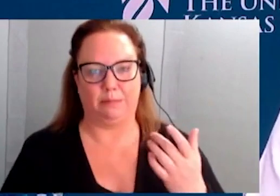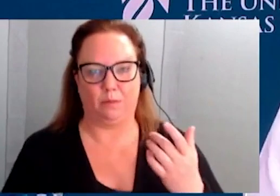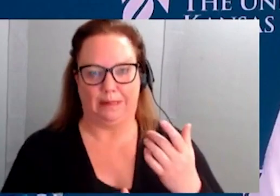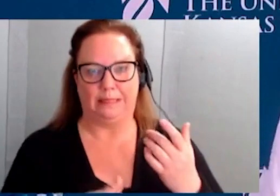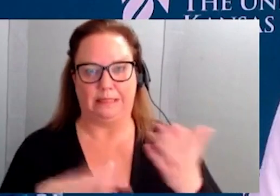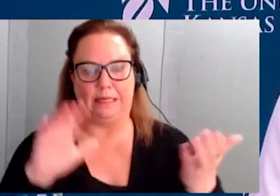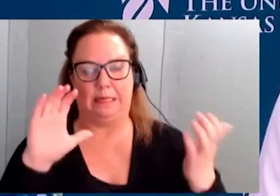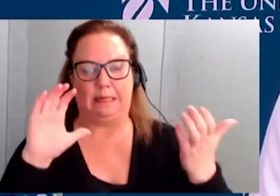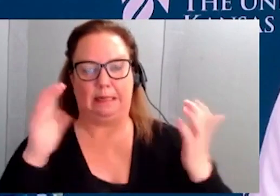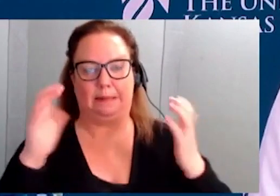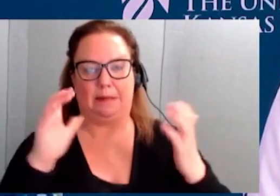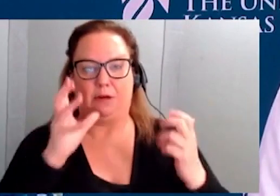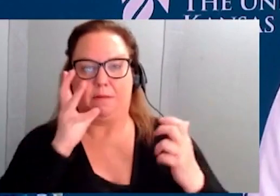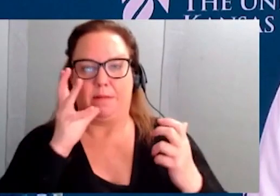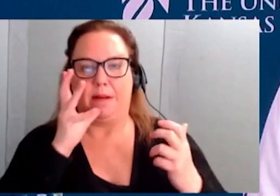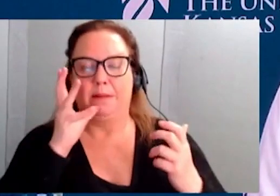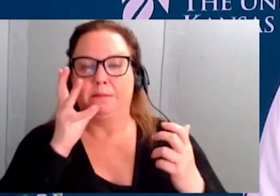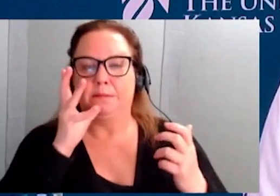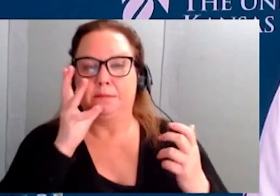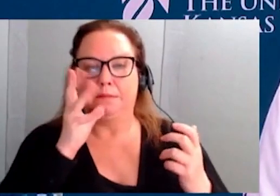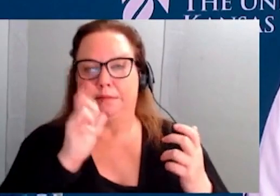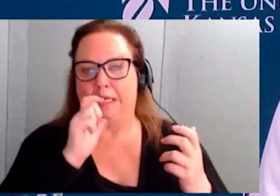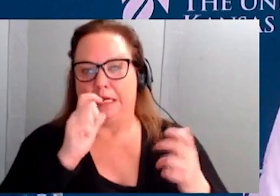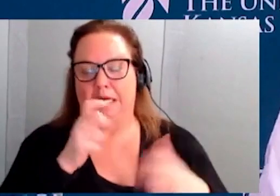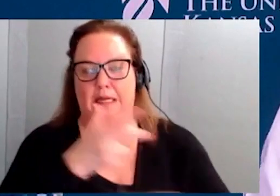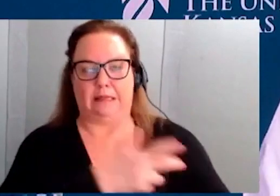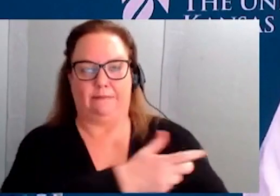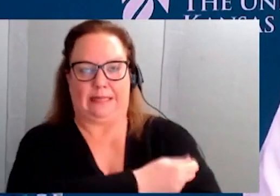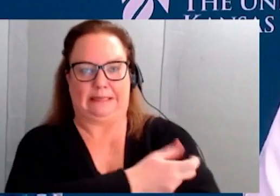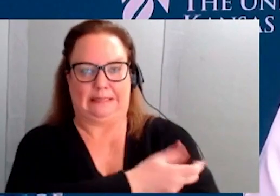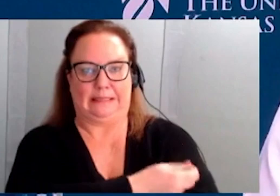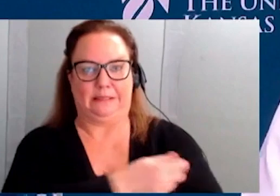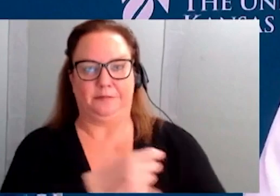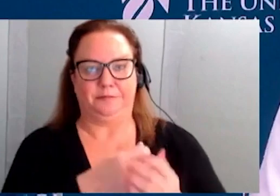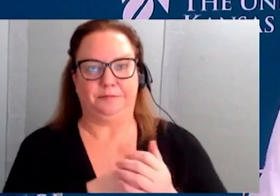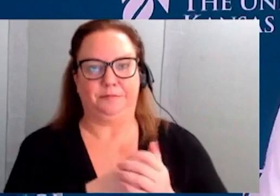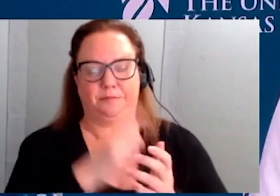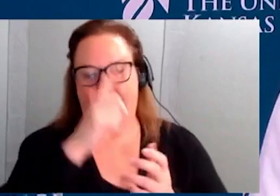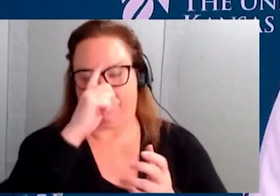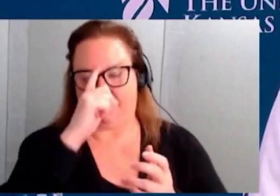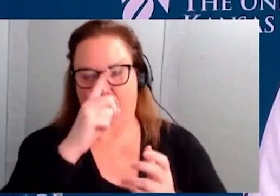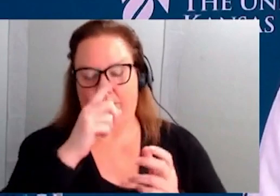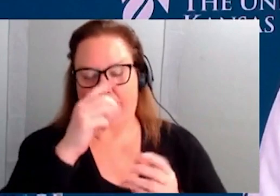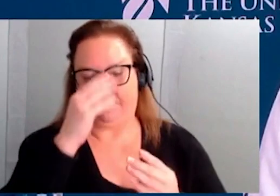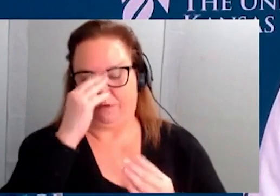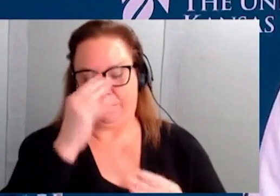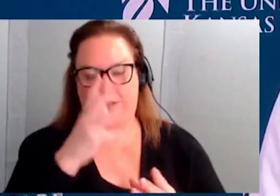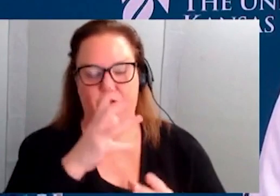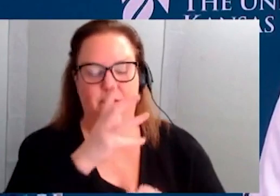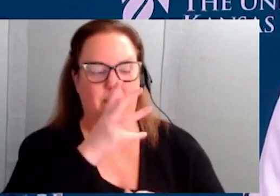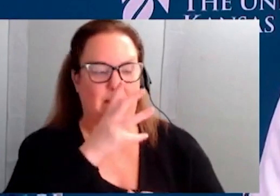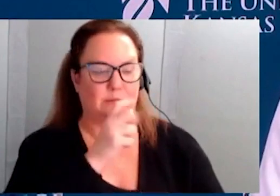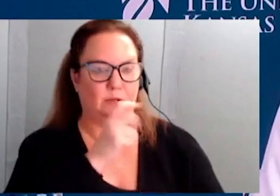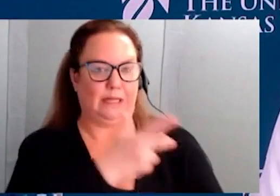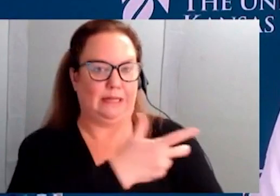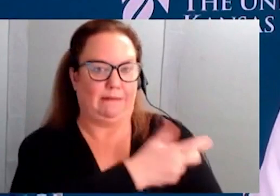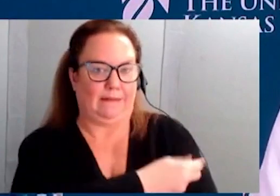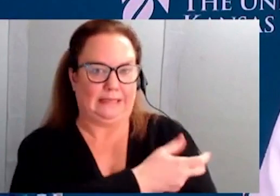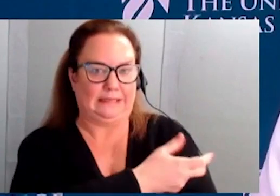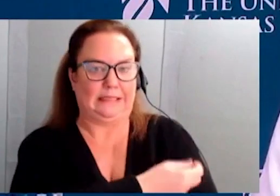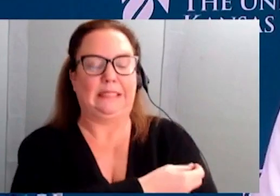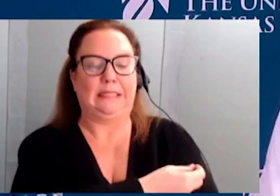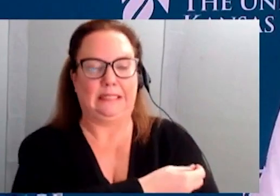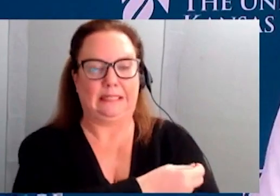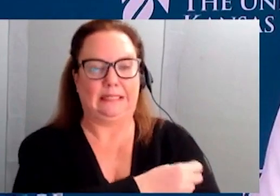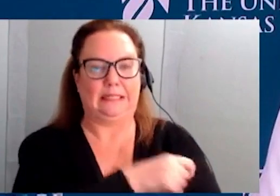those moms that had not received the vaccination. So for instance, moms that did not receive the vaccine in this